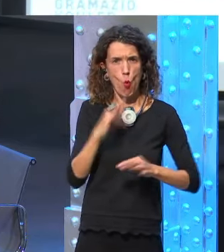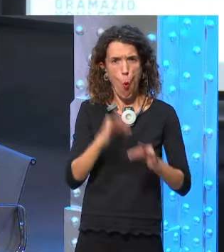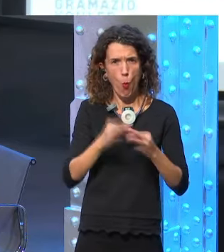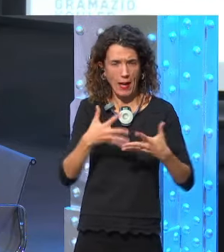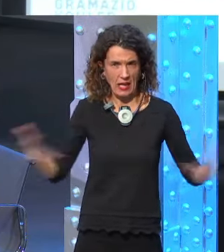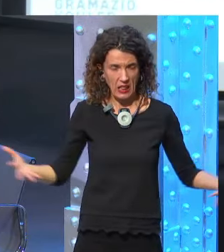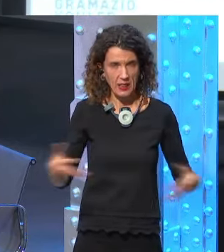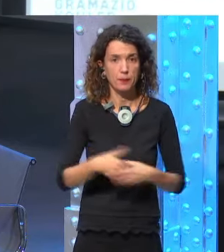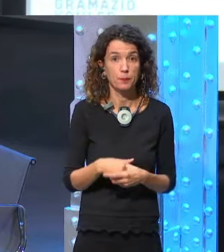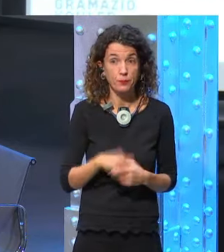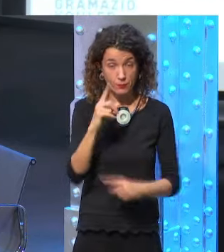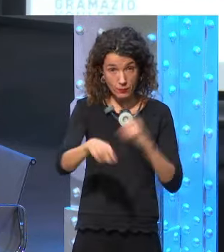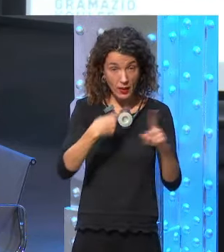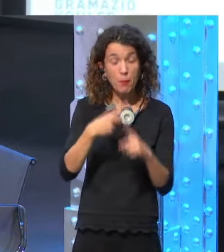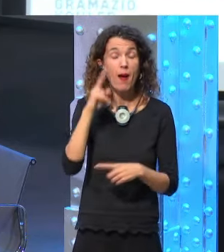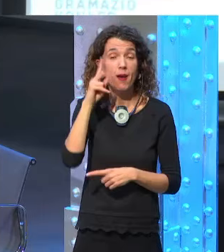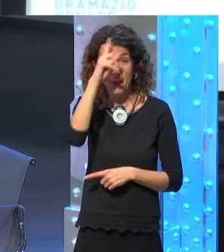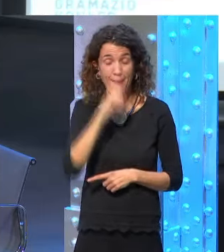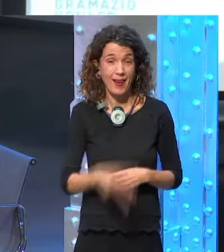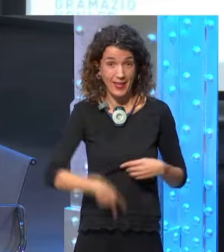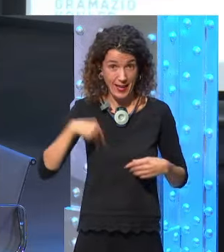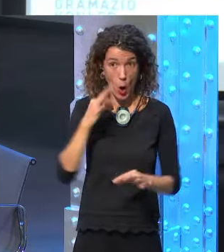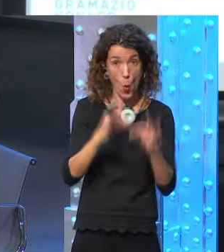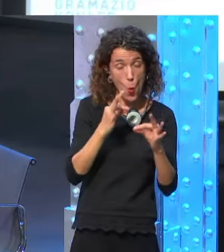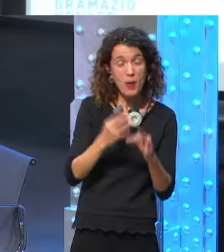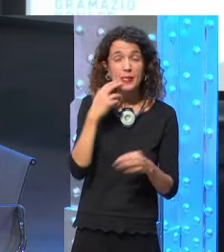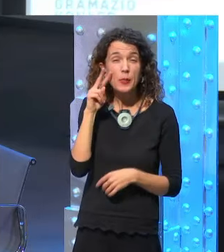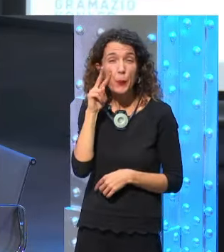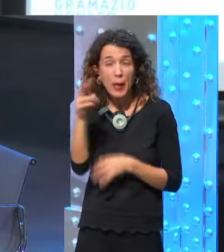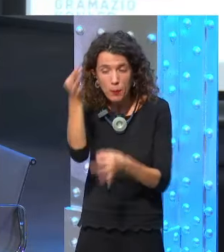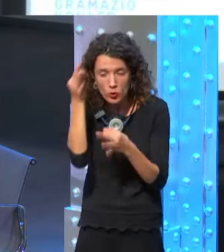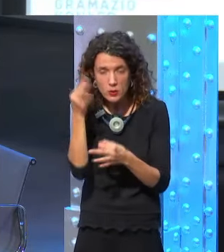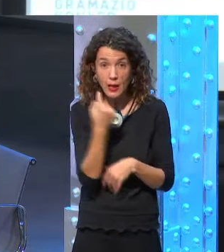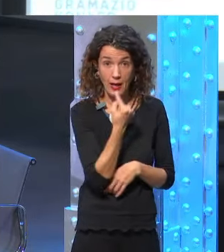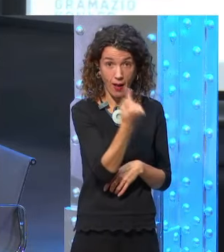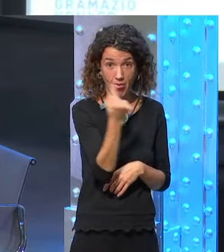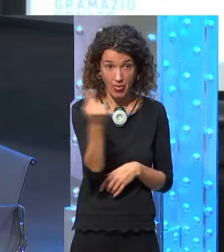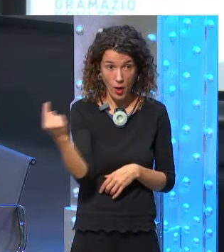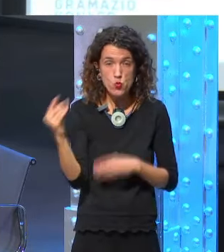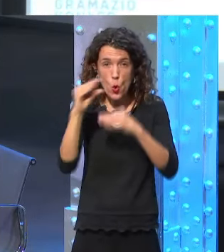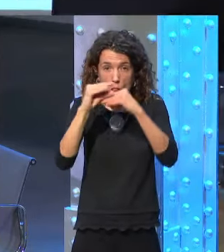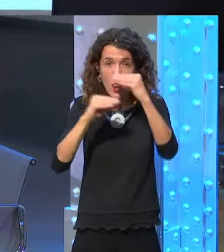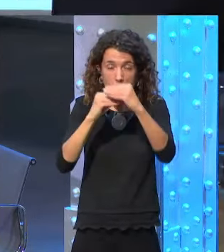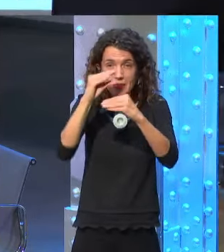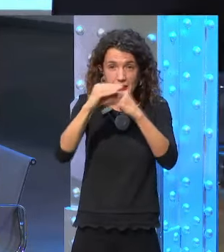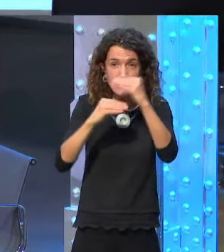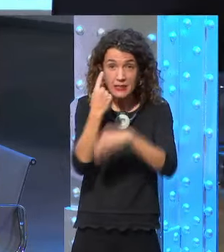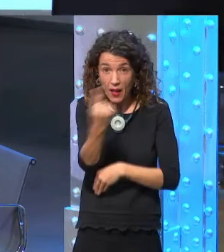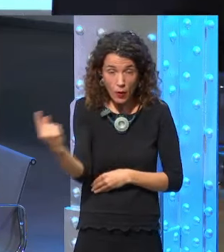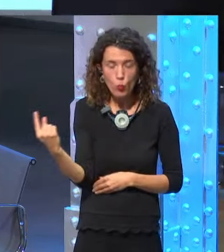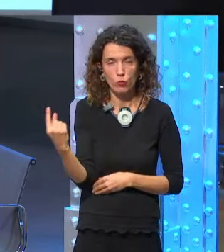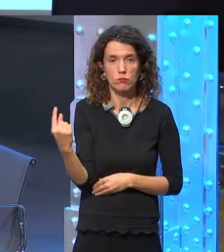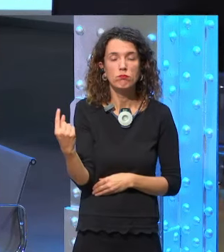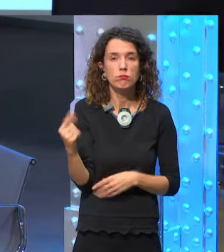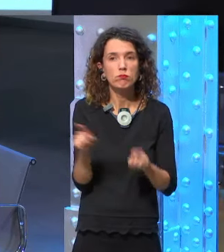sense that each of these bricks is somewhat animated. You know, you sense the material very well if you look at this